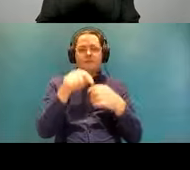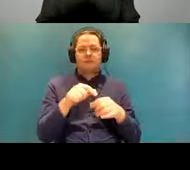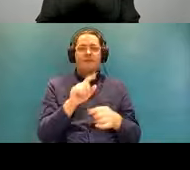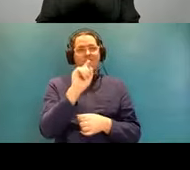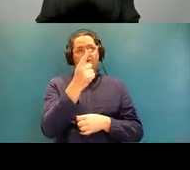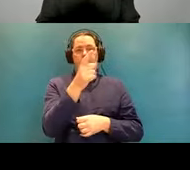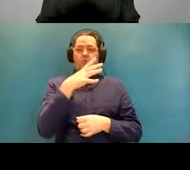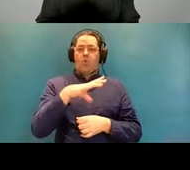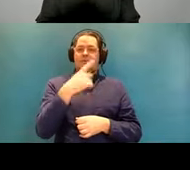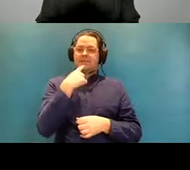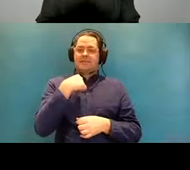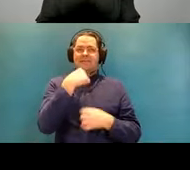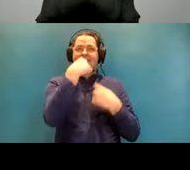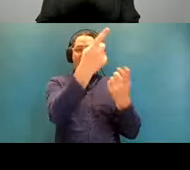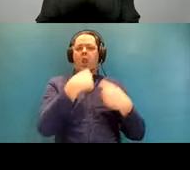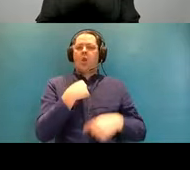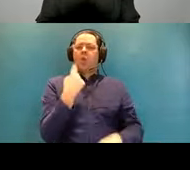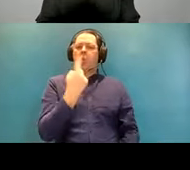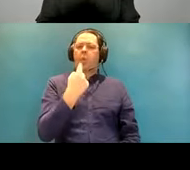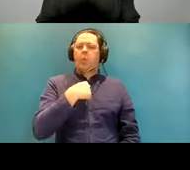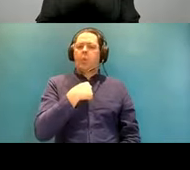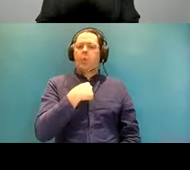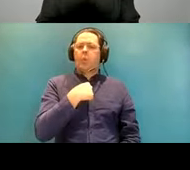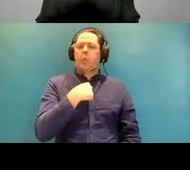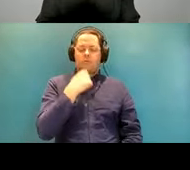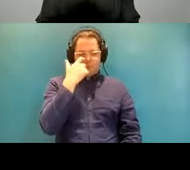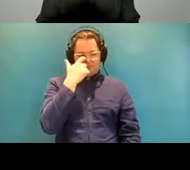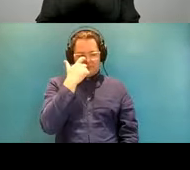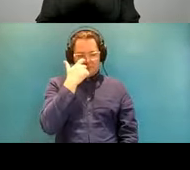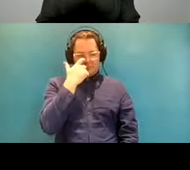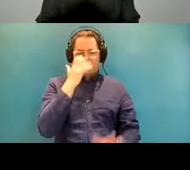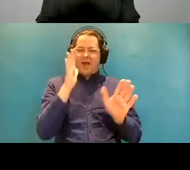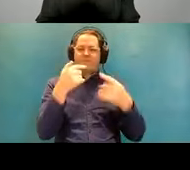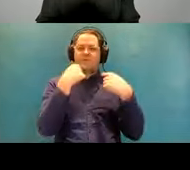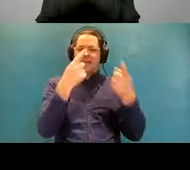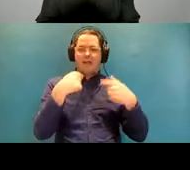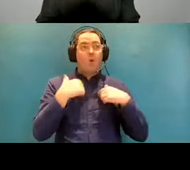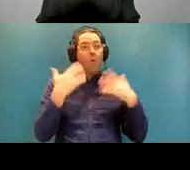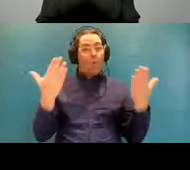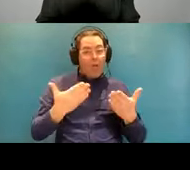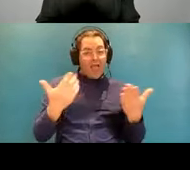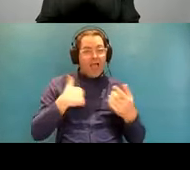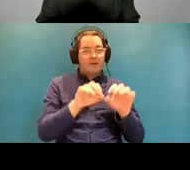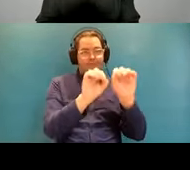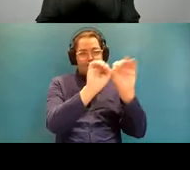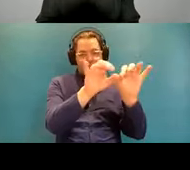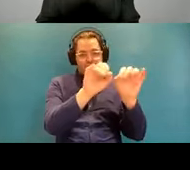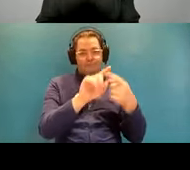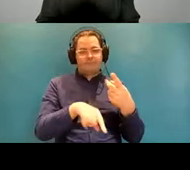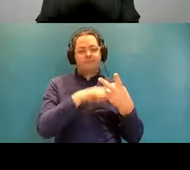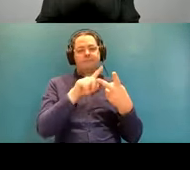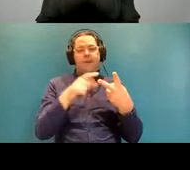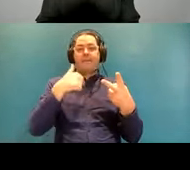you to categorize yourself. So you had to pick where you were, your location,